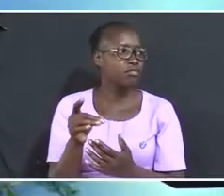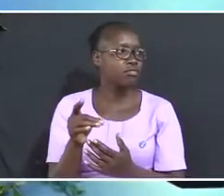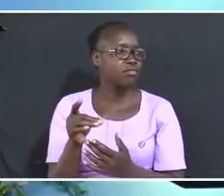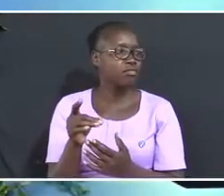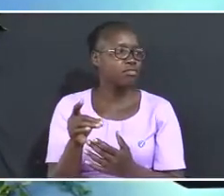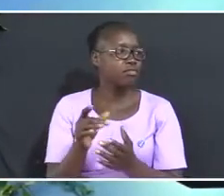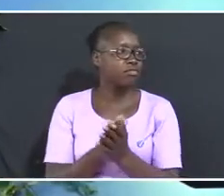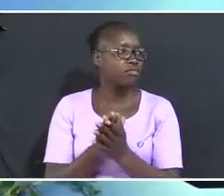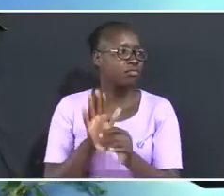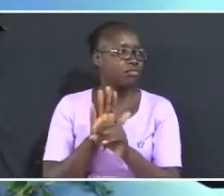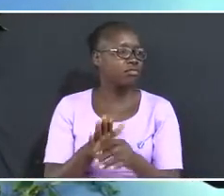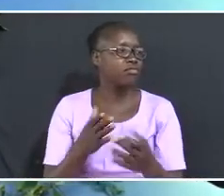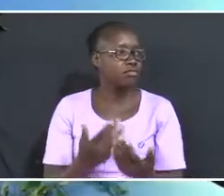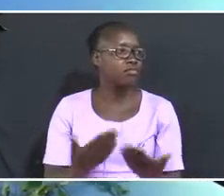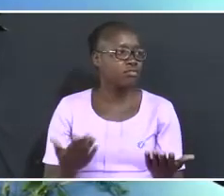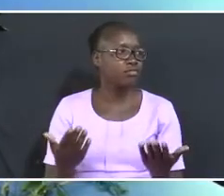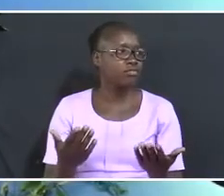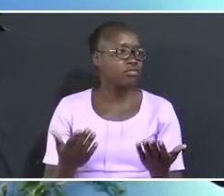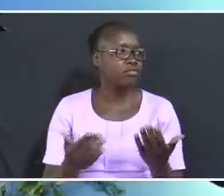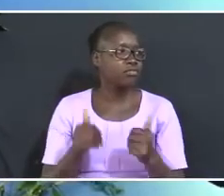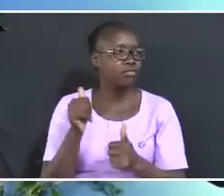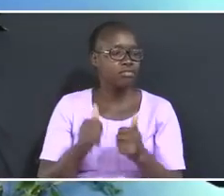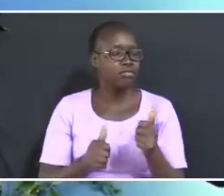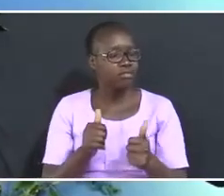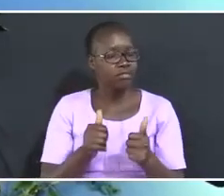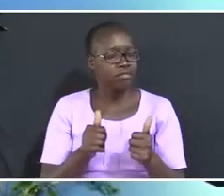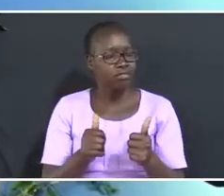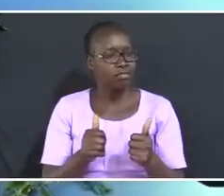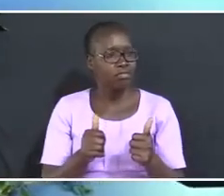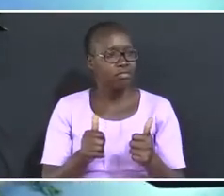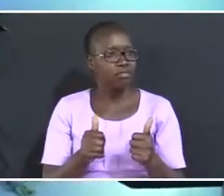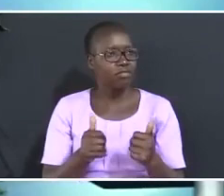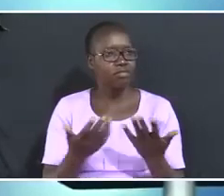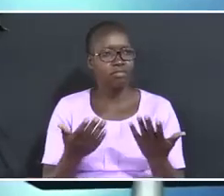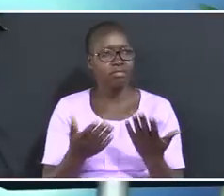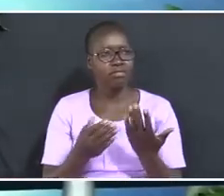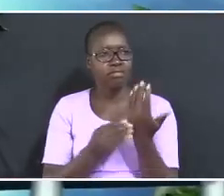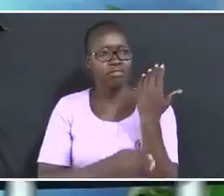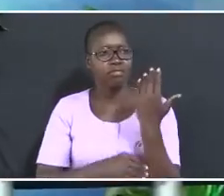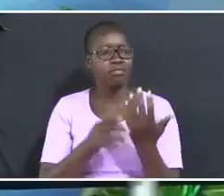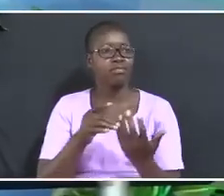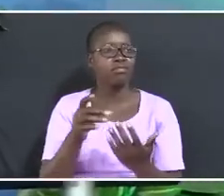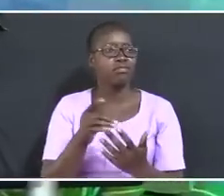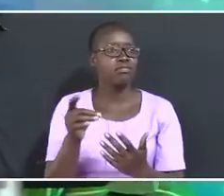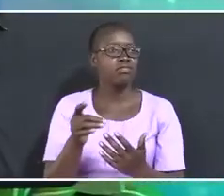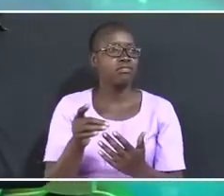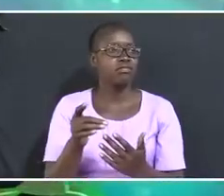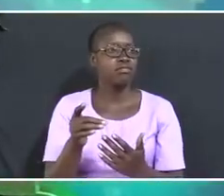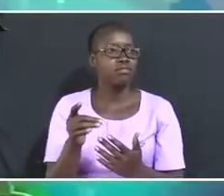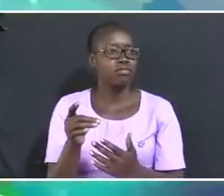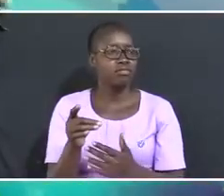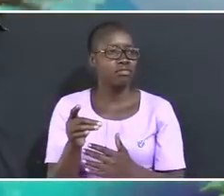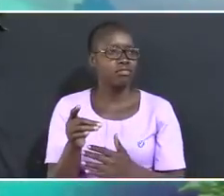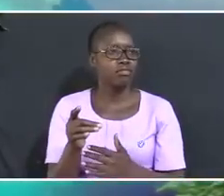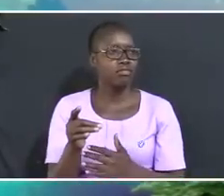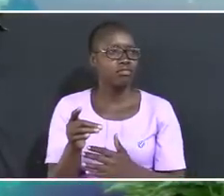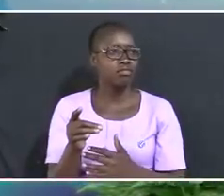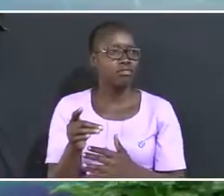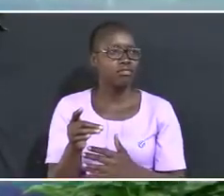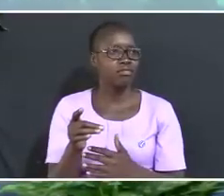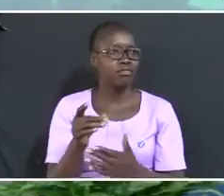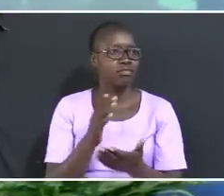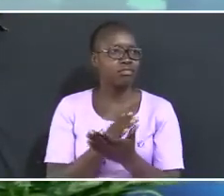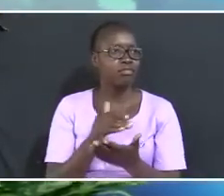we are oppressed by things which arise from poor choices in life. Of course, there are